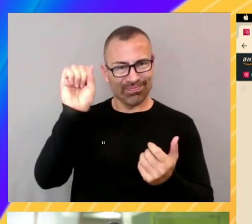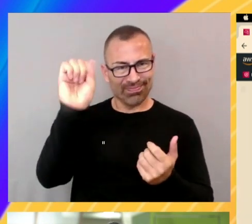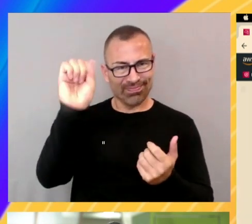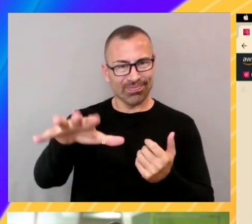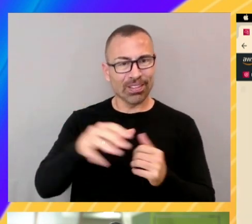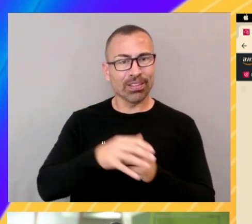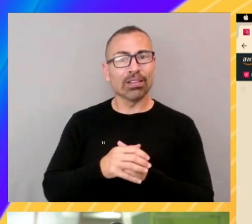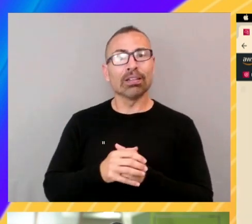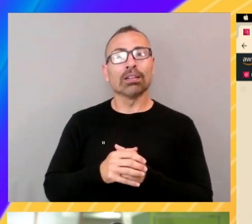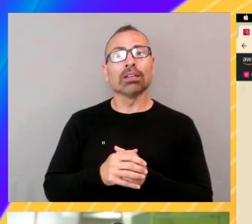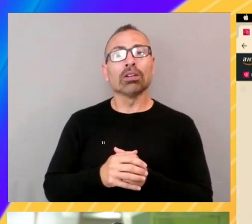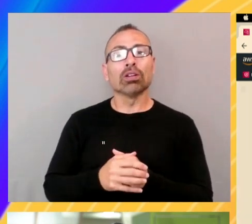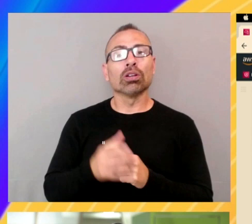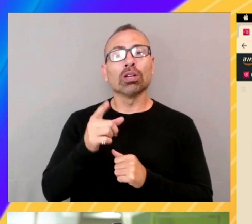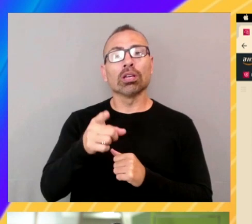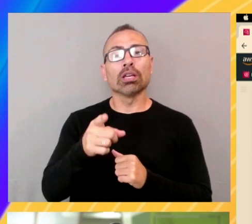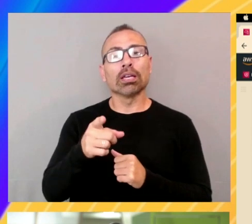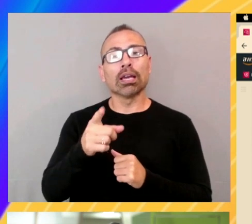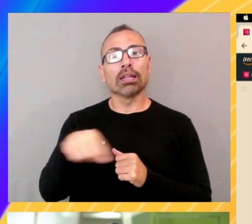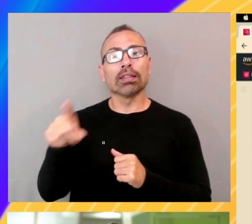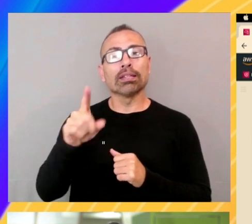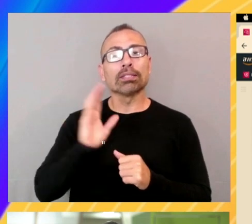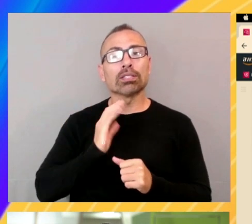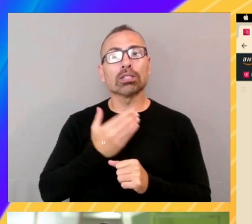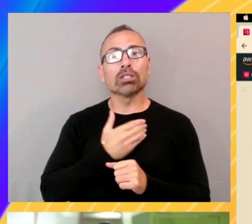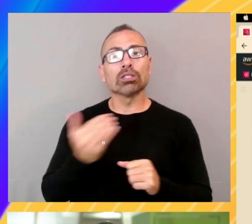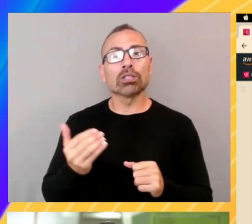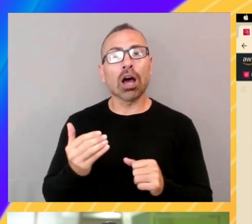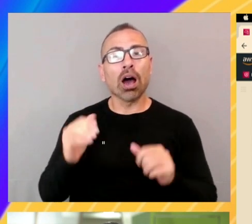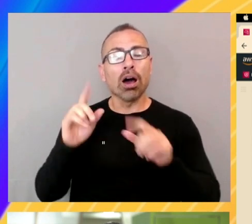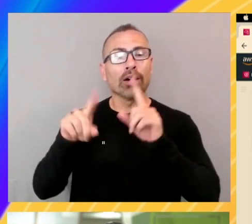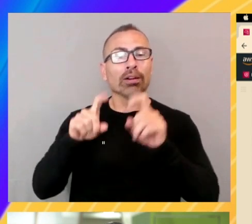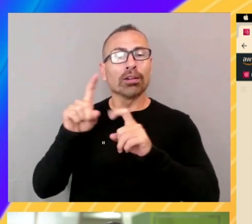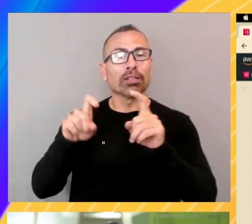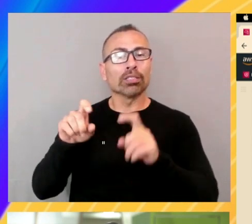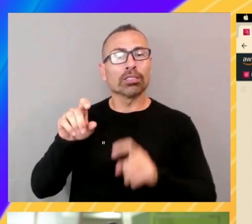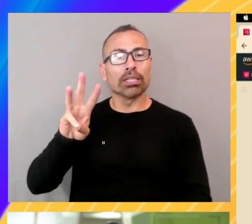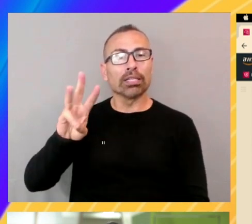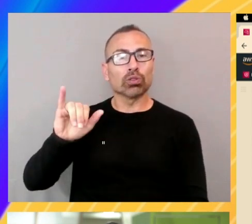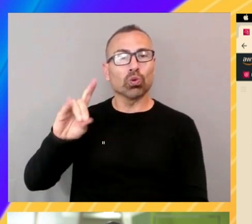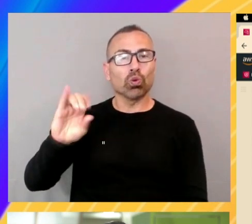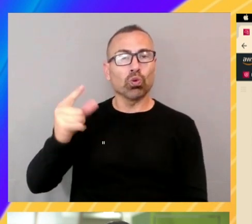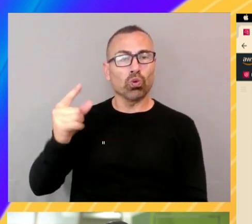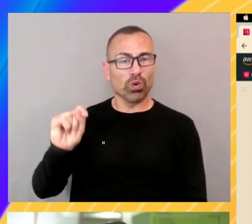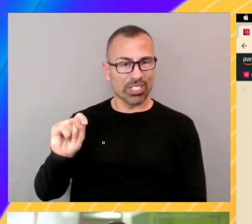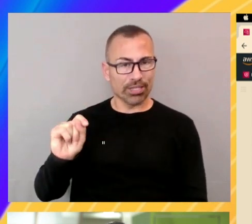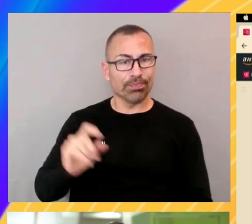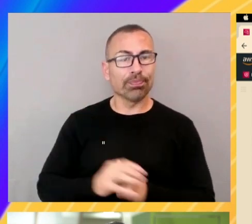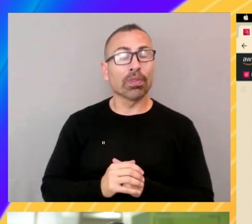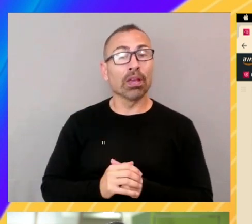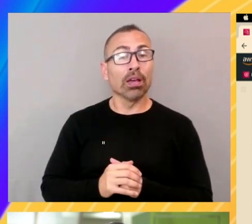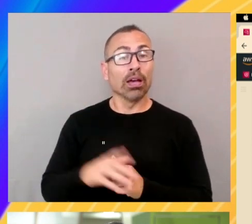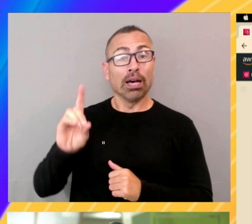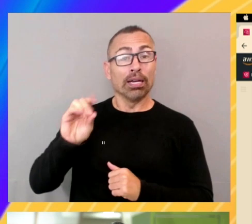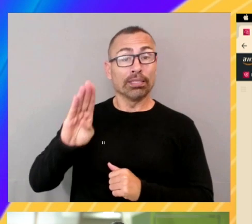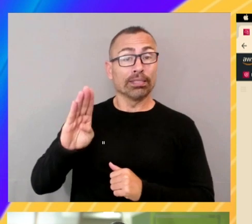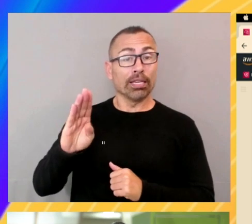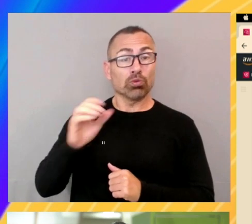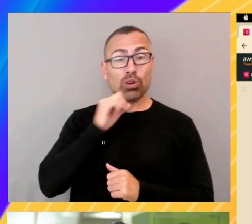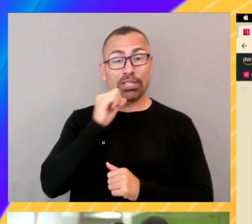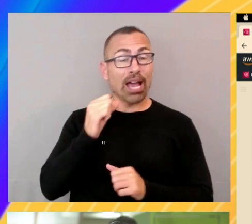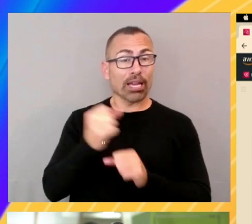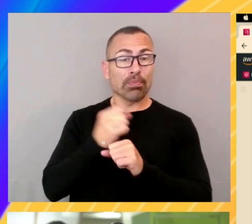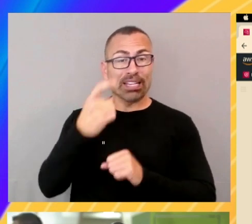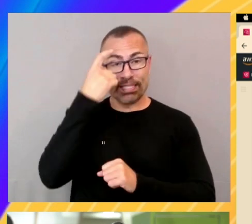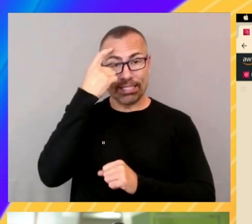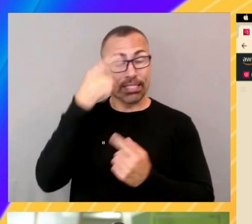widget, which is basically like a dashboard won't really make sense to a person unless it has some context, right? Right. So you